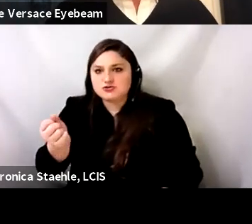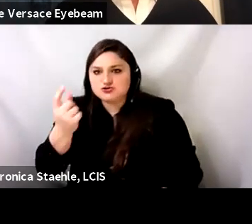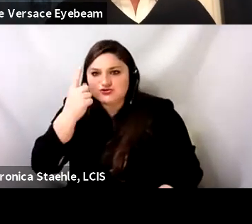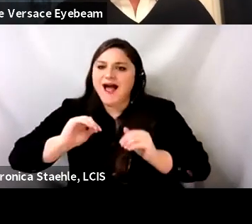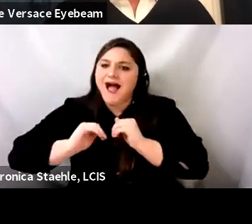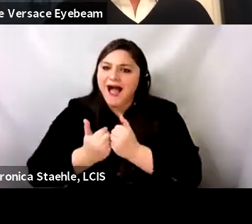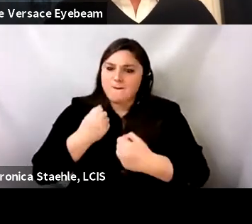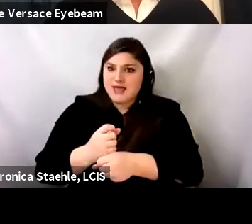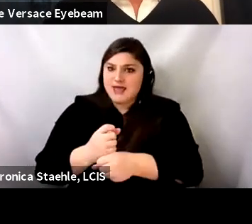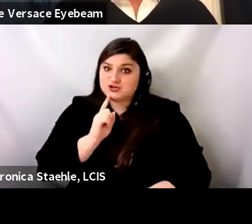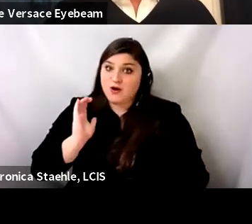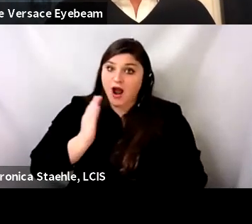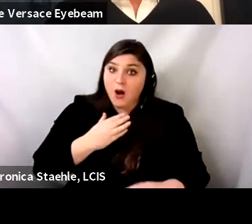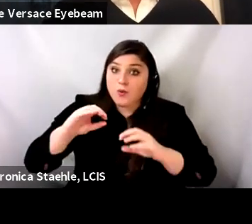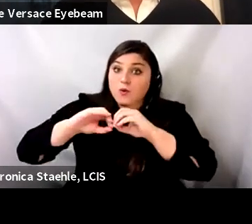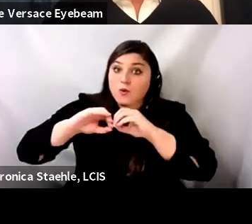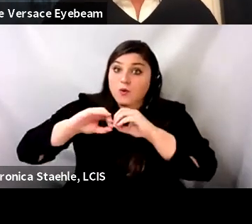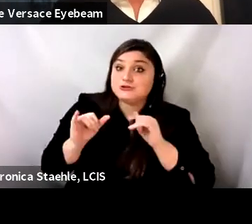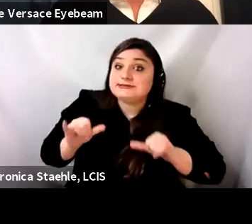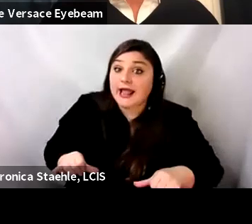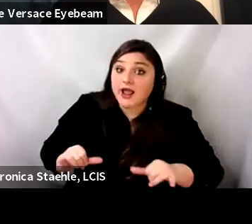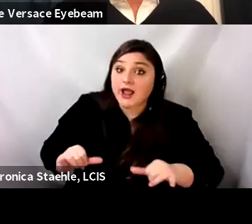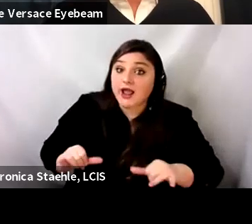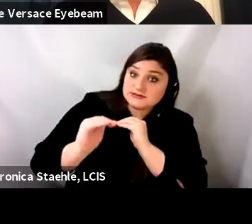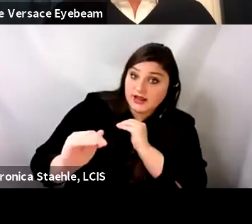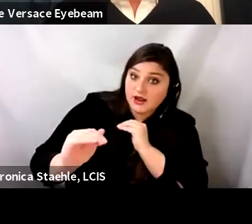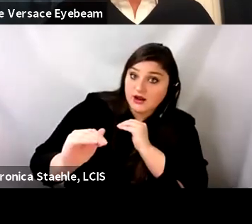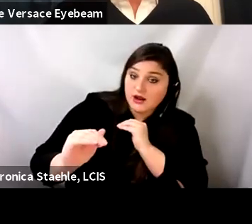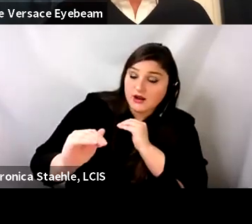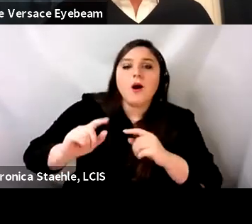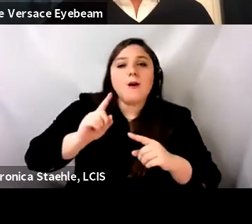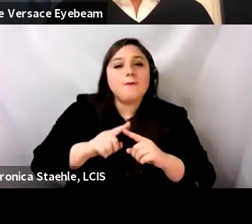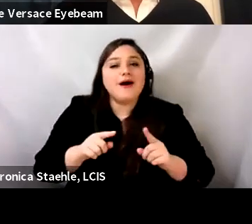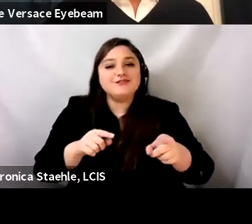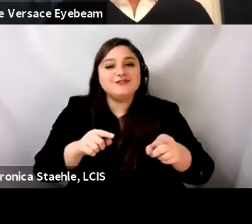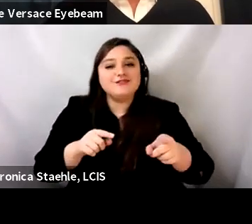ourselves, but then really continued, Judy, to your question,